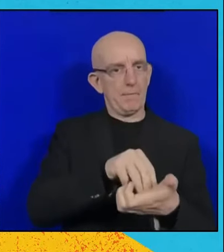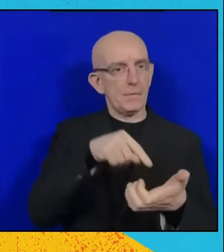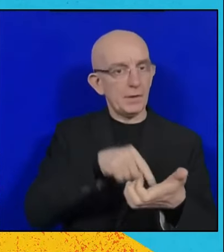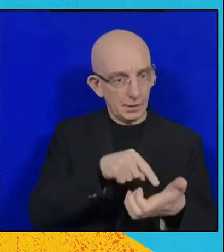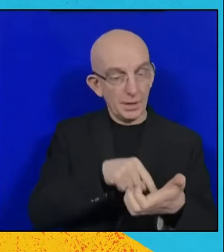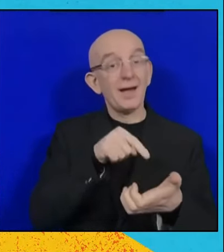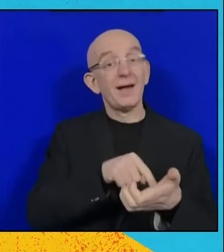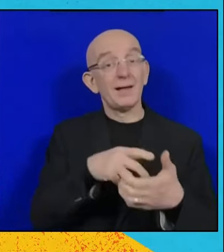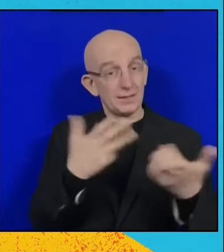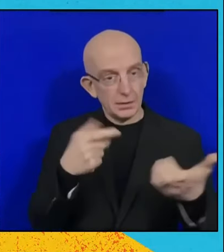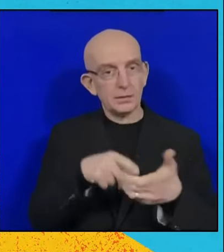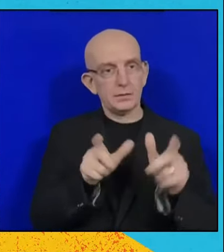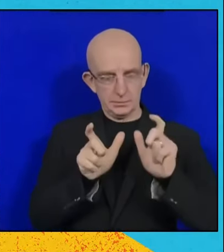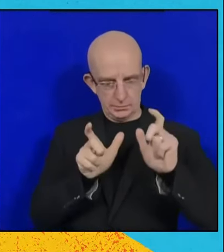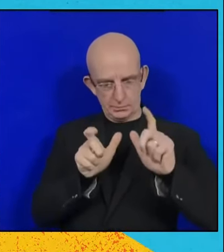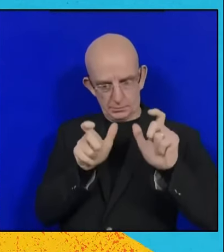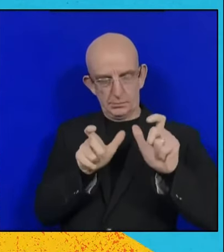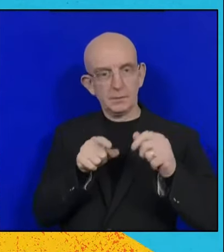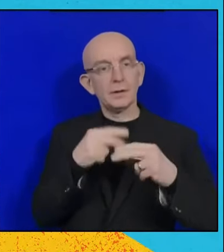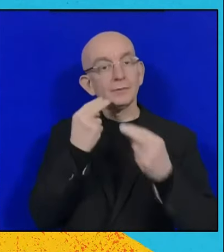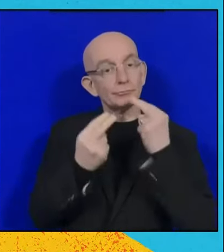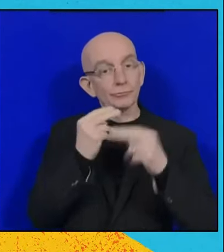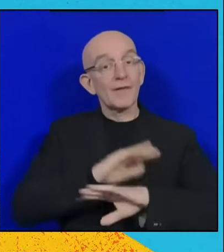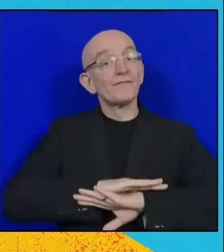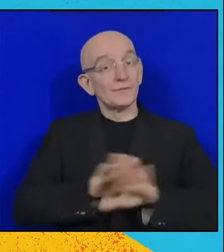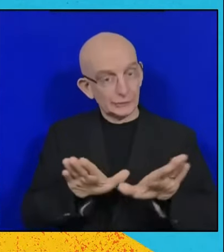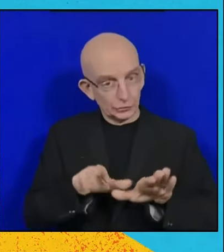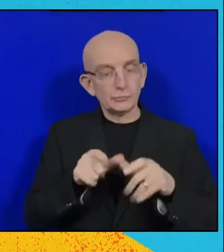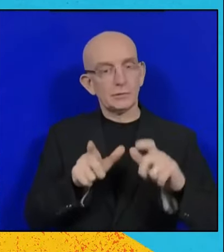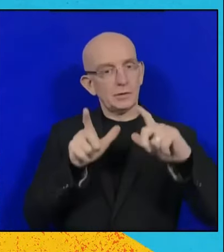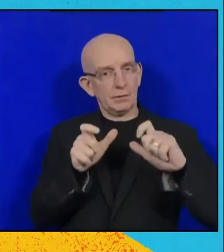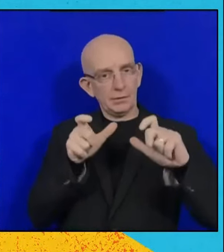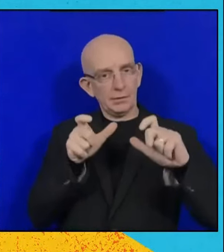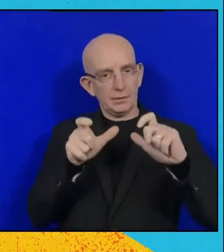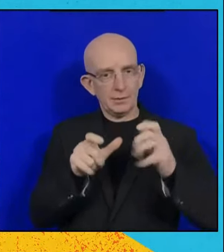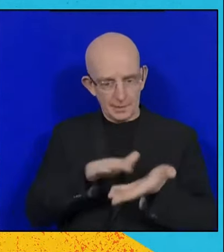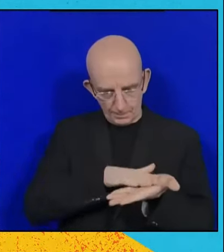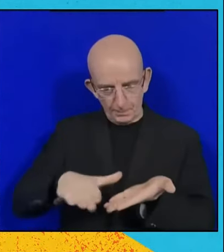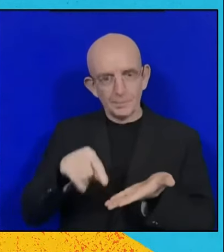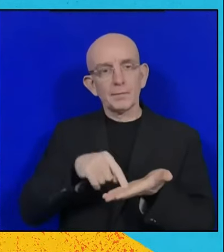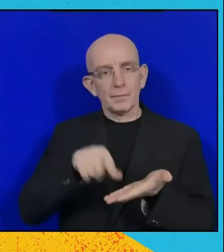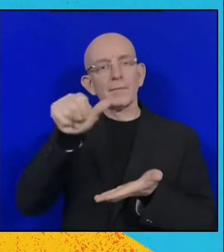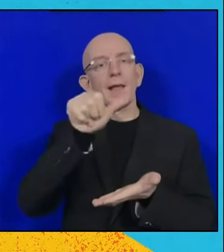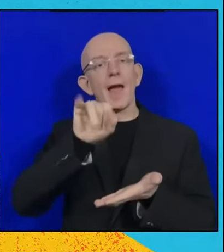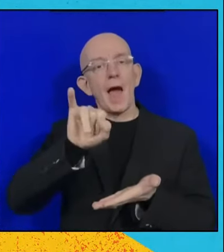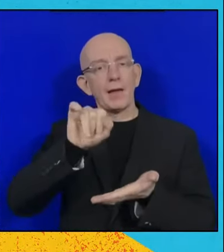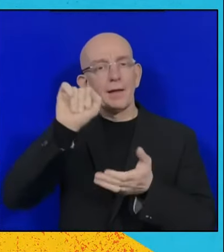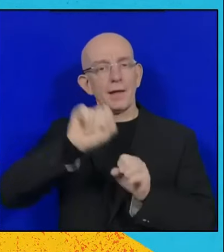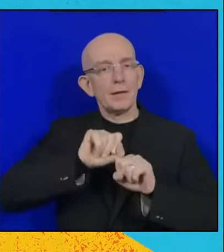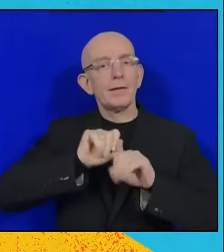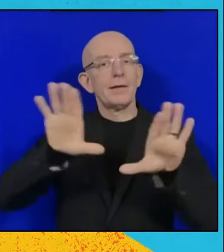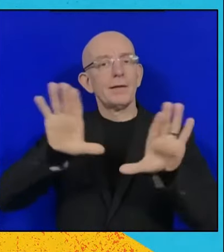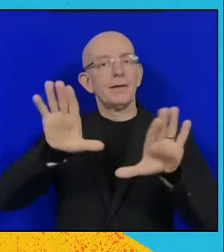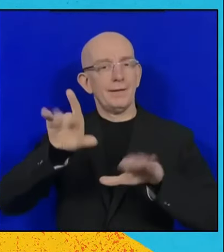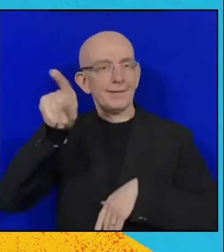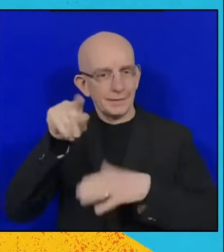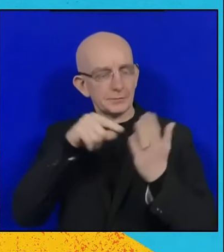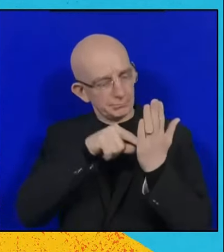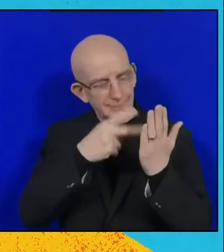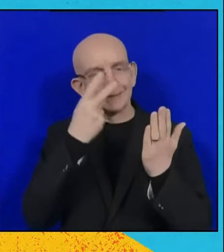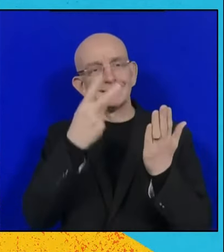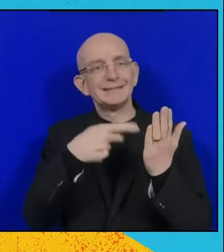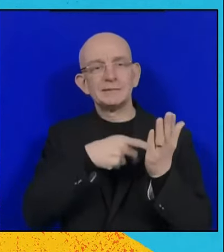identify whether waste or not. And once finished food without waste, the users can get credits, which can be used to redeem gifts or